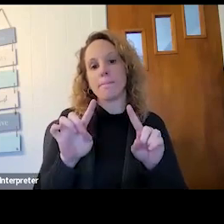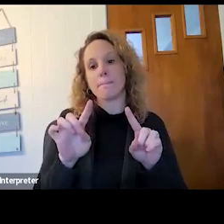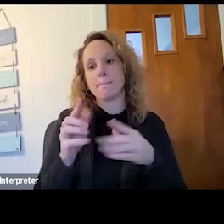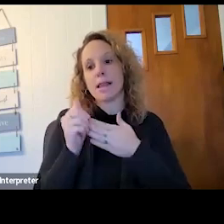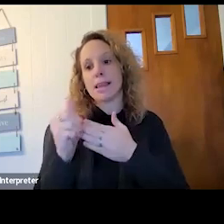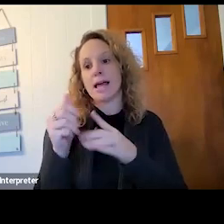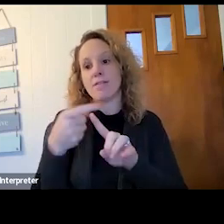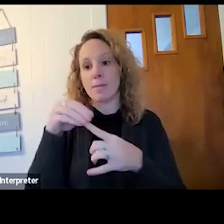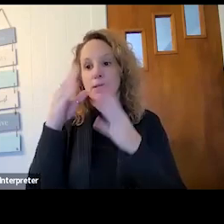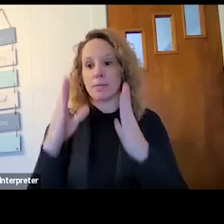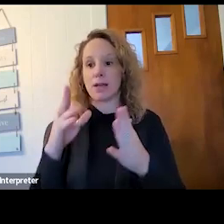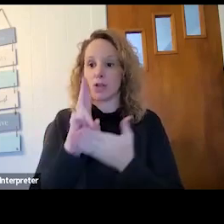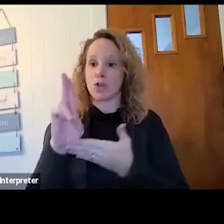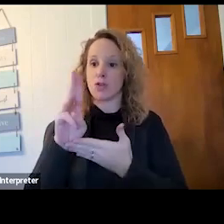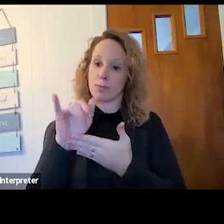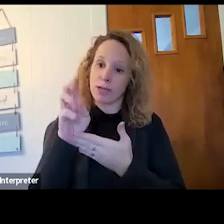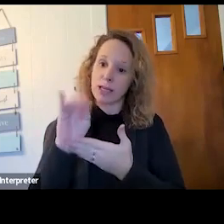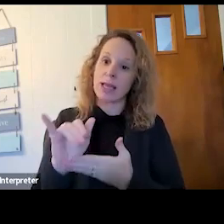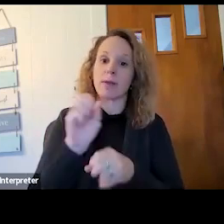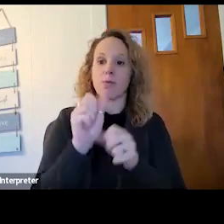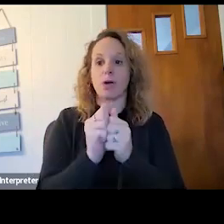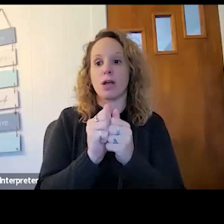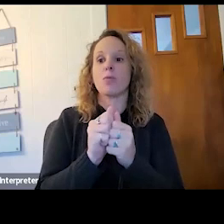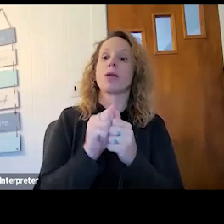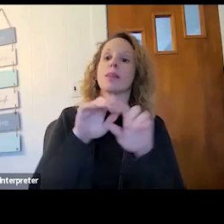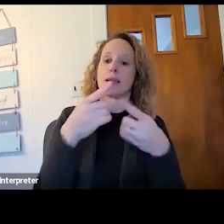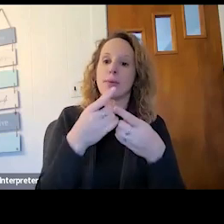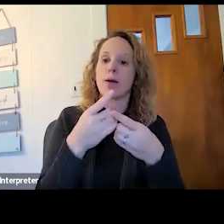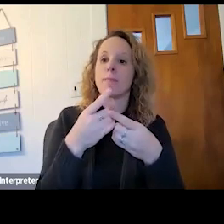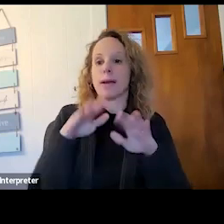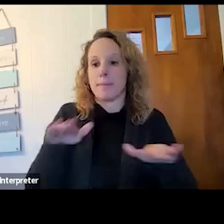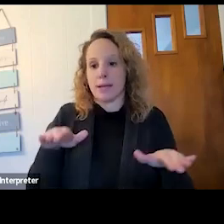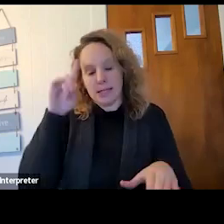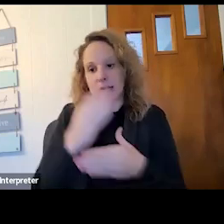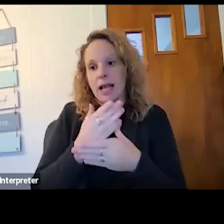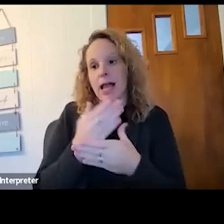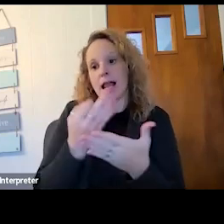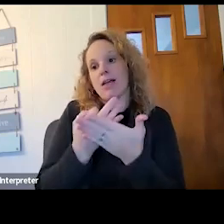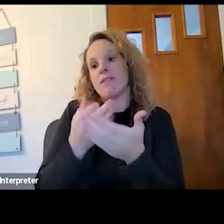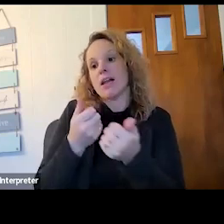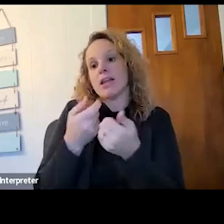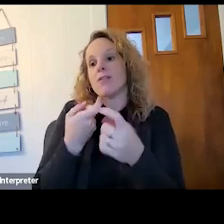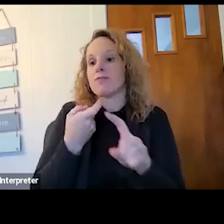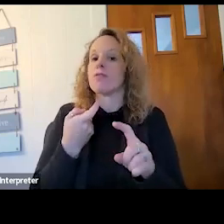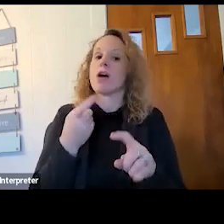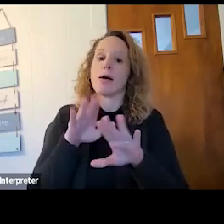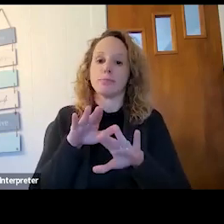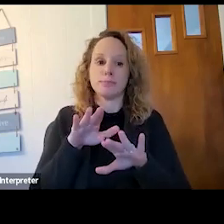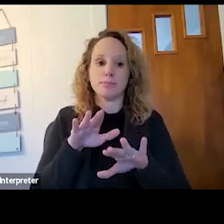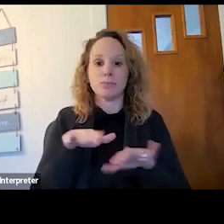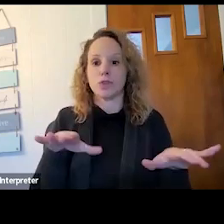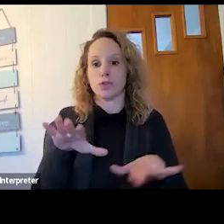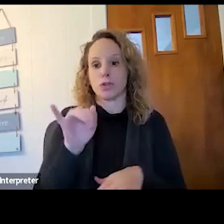by specialists at the University of Miami, working within the Department of Pediatric Psychology and funded through the Children's Fund. They're open